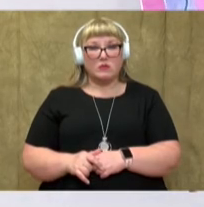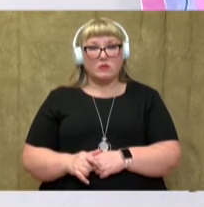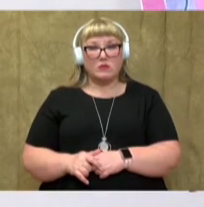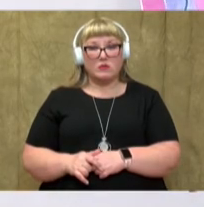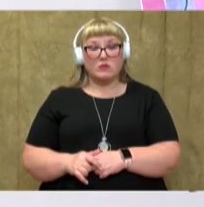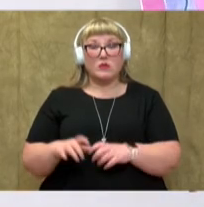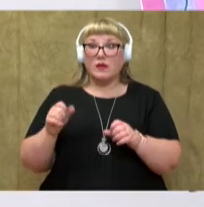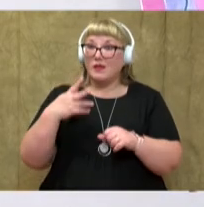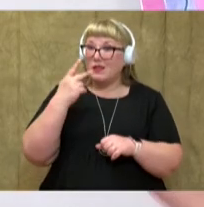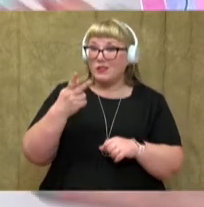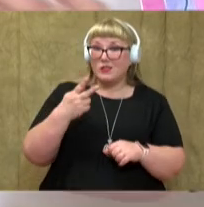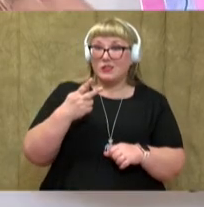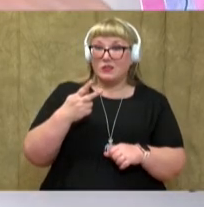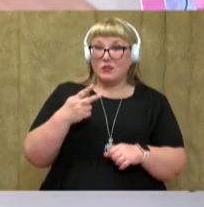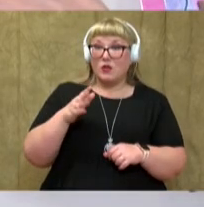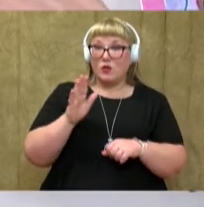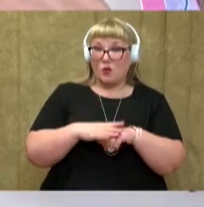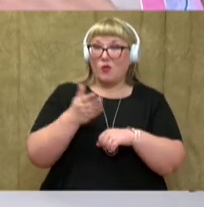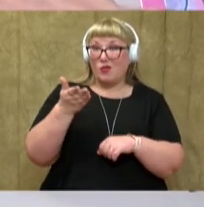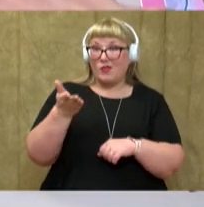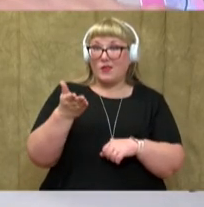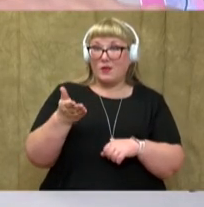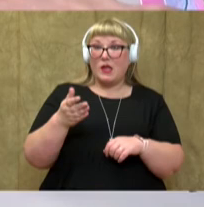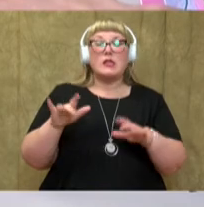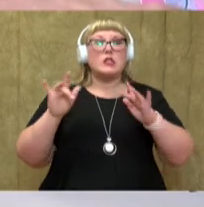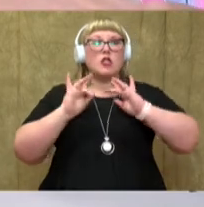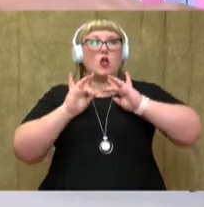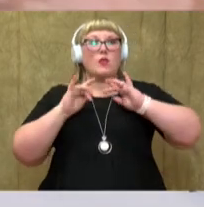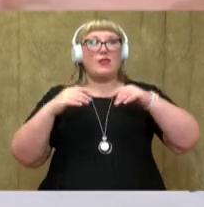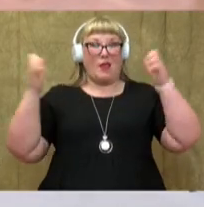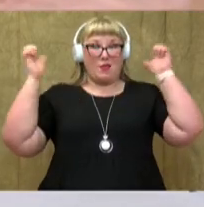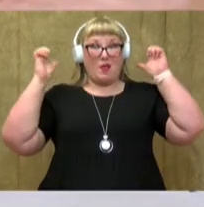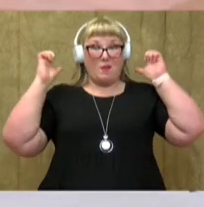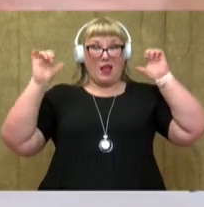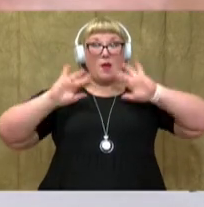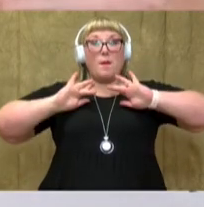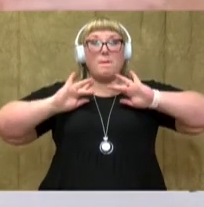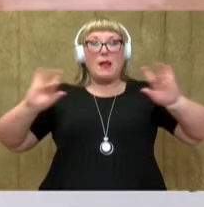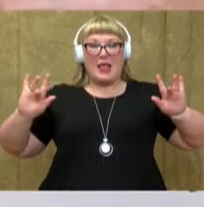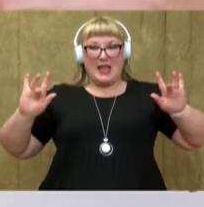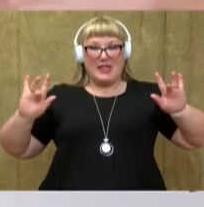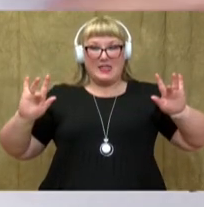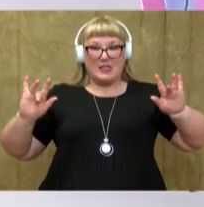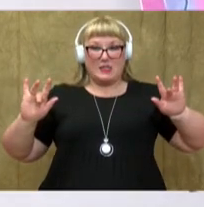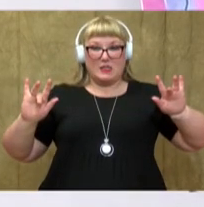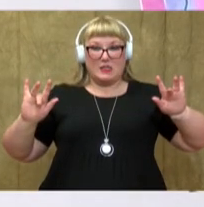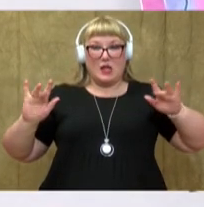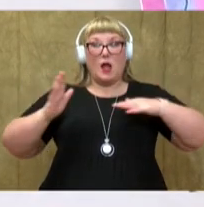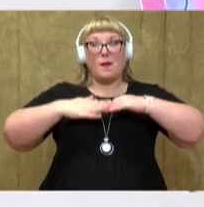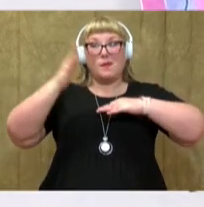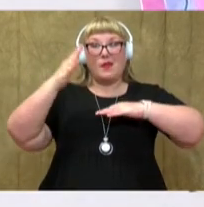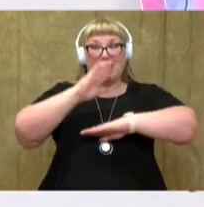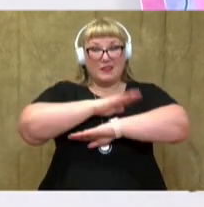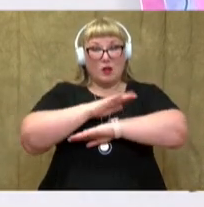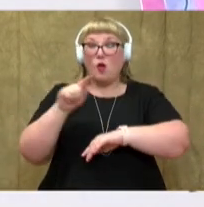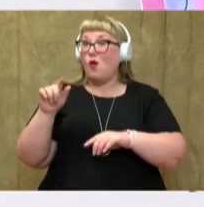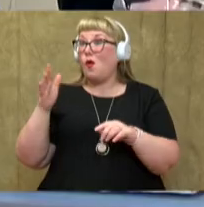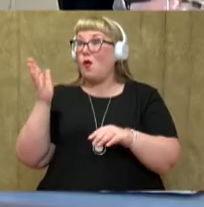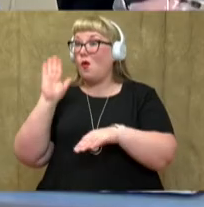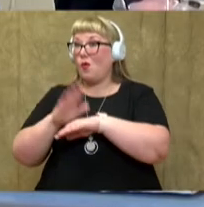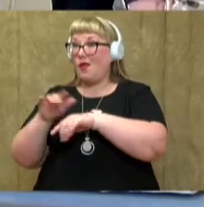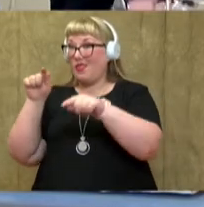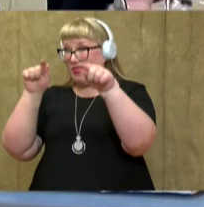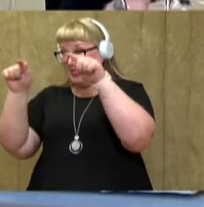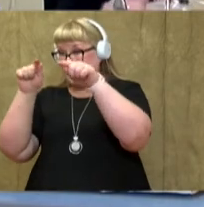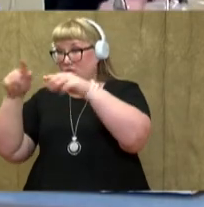And you can see on mine, on this one, I left it blank behind or above the table. On these two, I